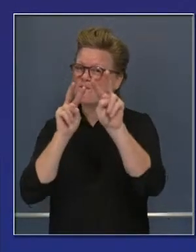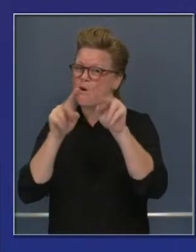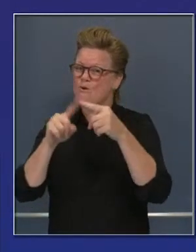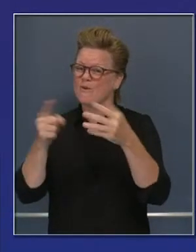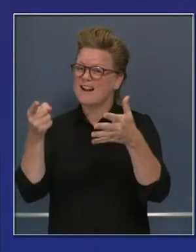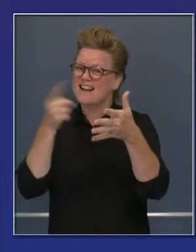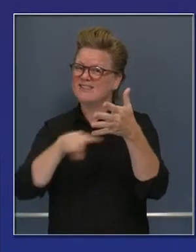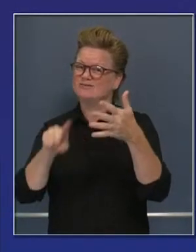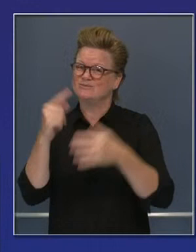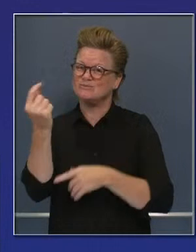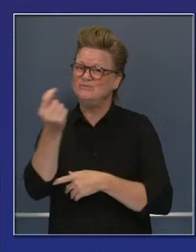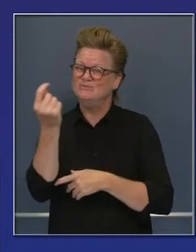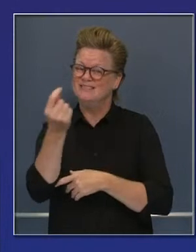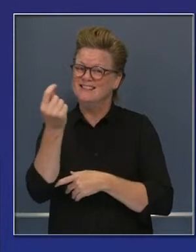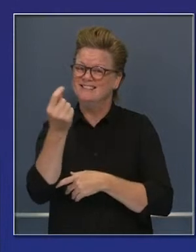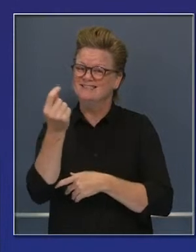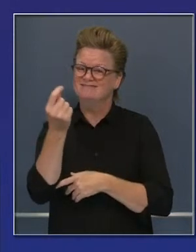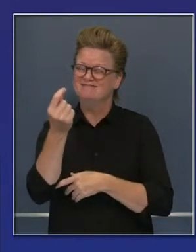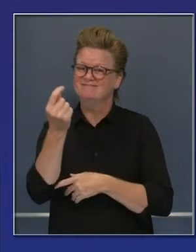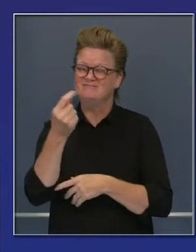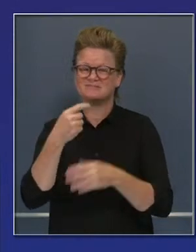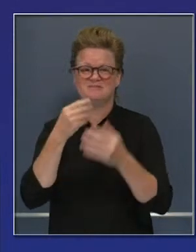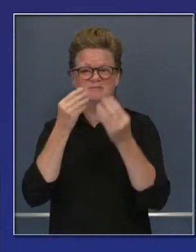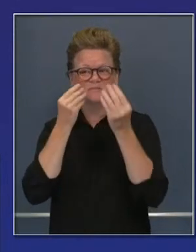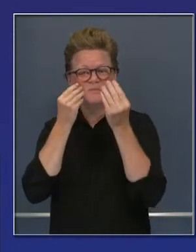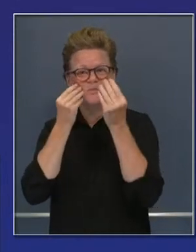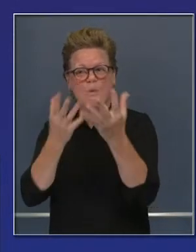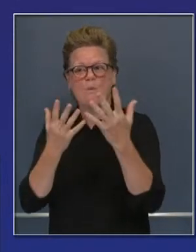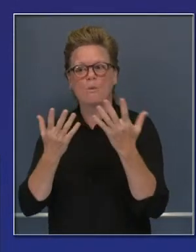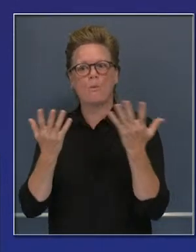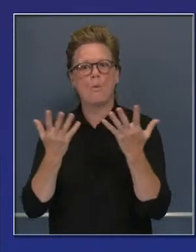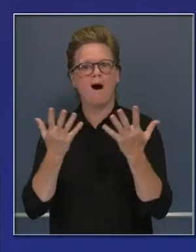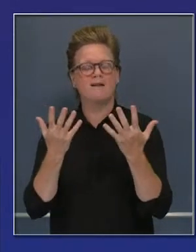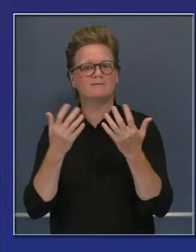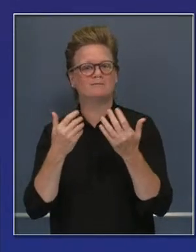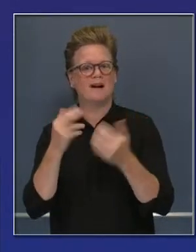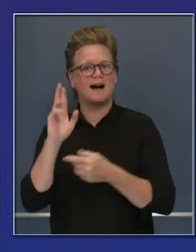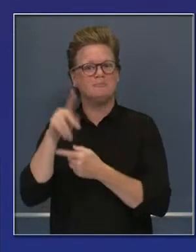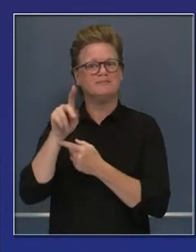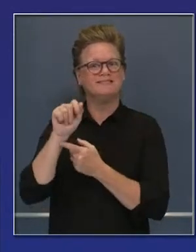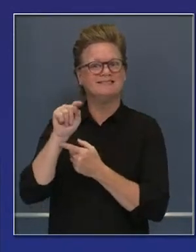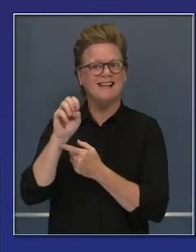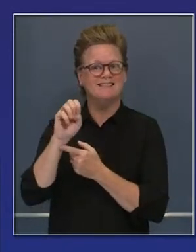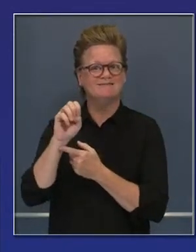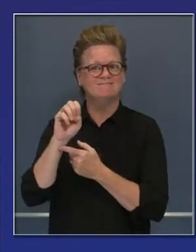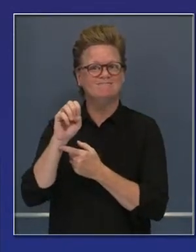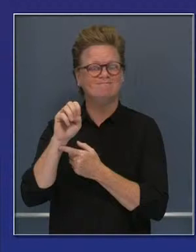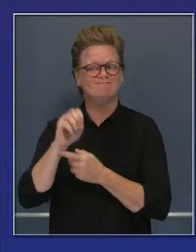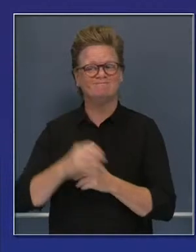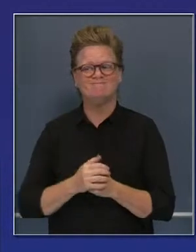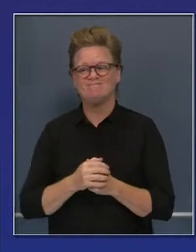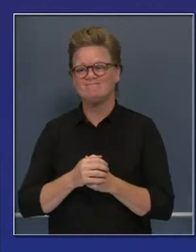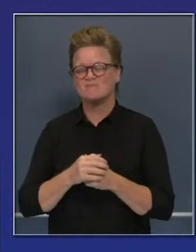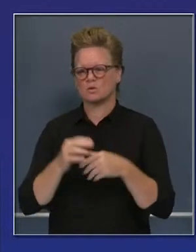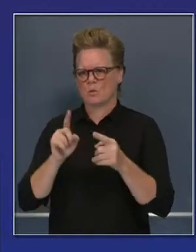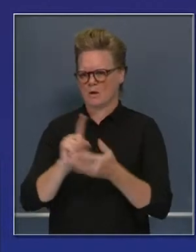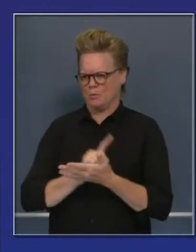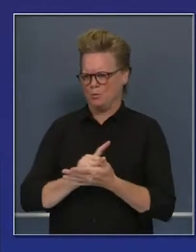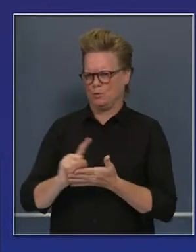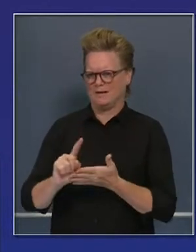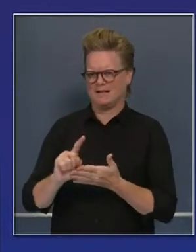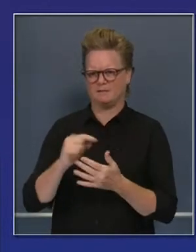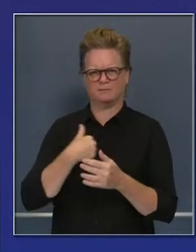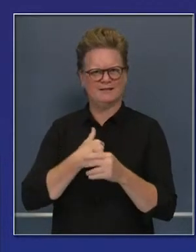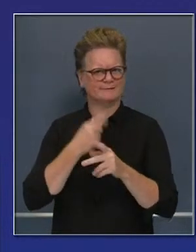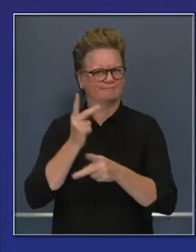are faring with this new structure. And we will, throughout the course of the week, be in deep conversations with county leaders,